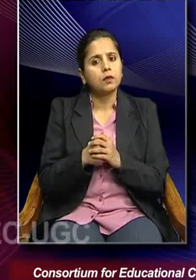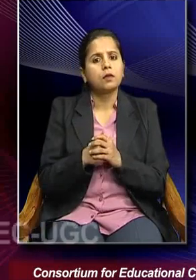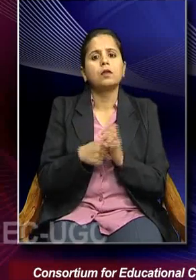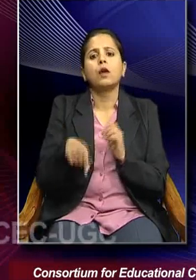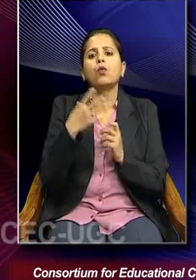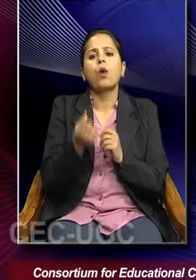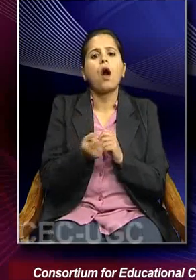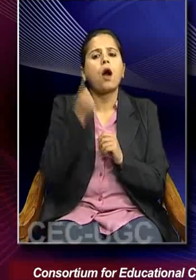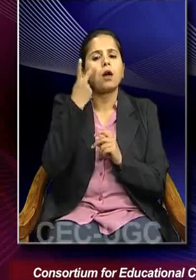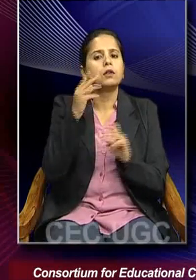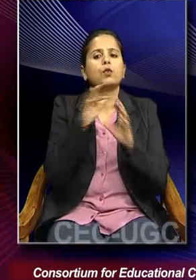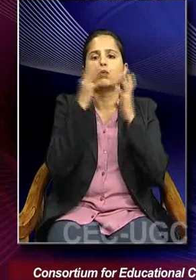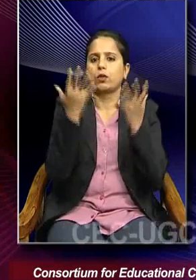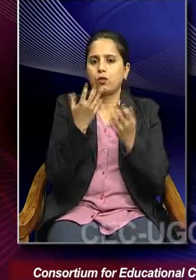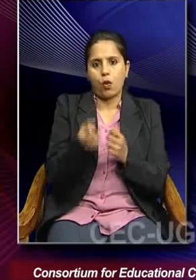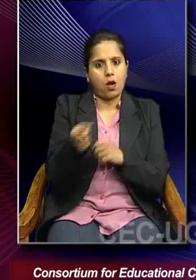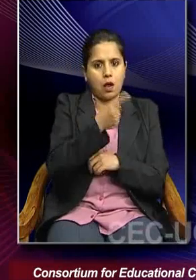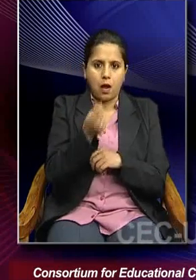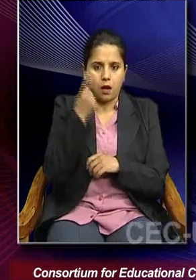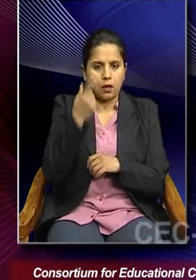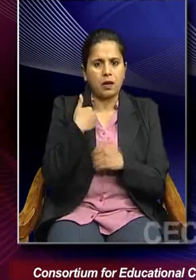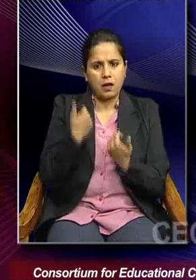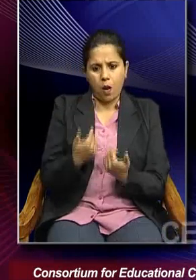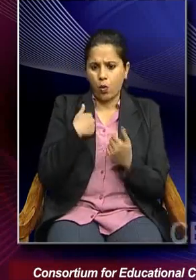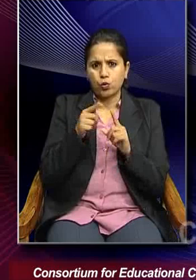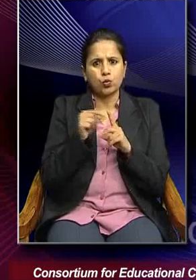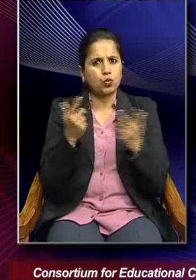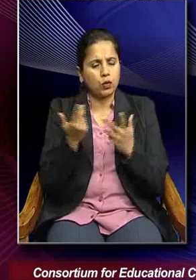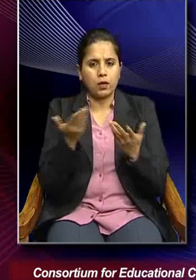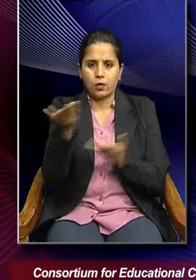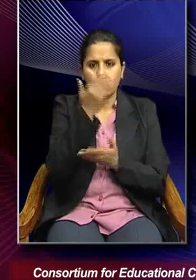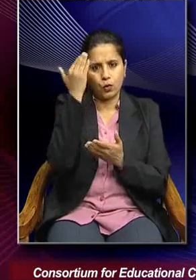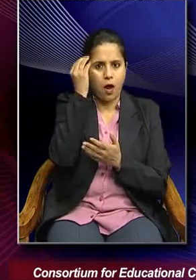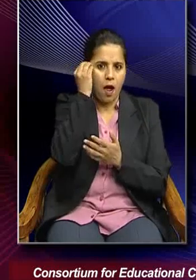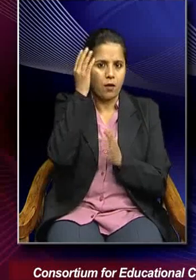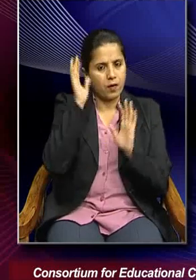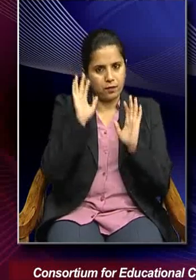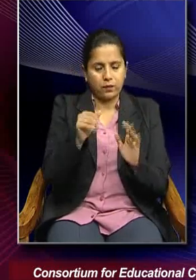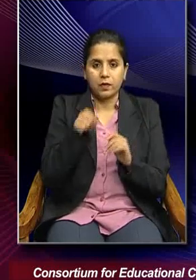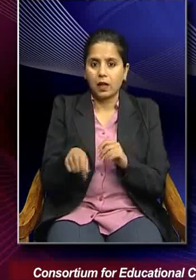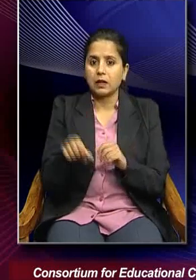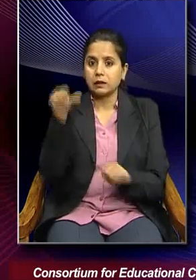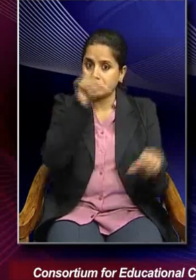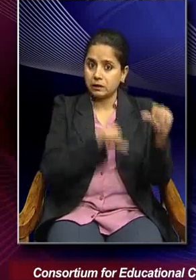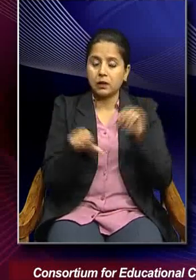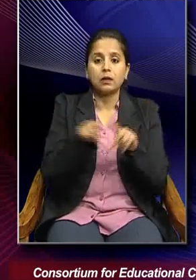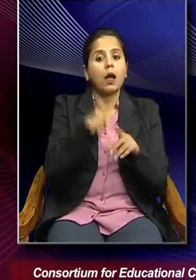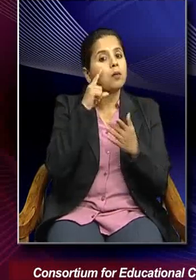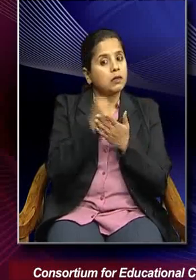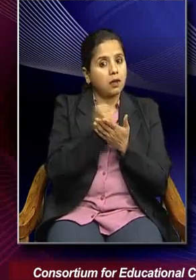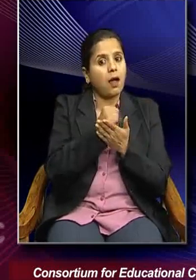to understand the world and our place in it. So, you might be aware that even science tries